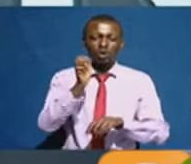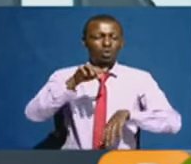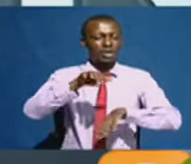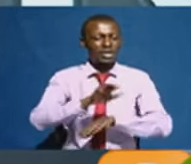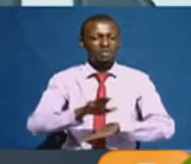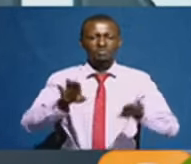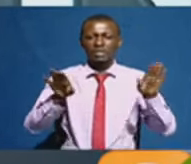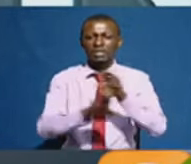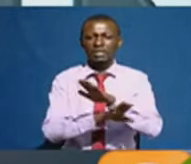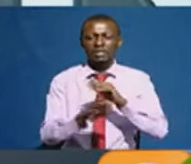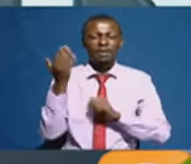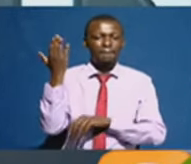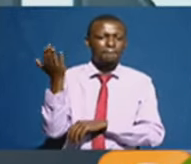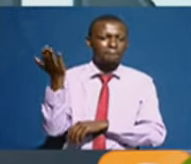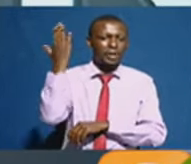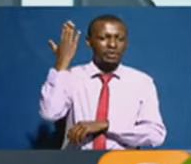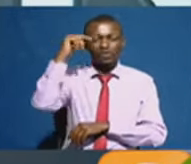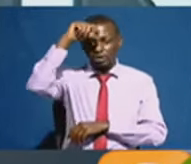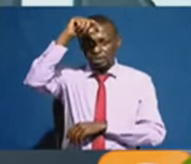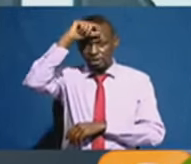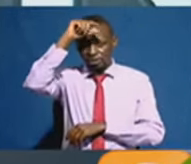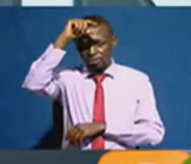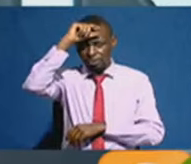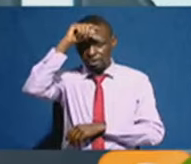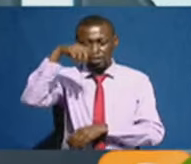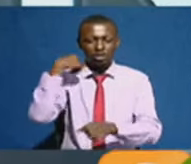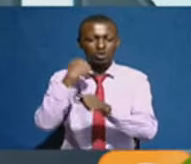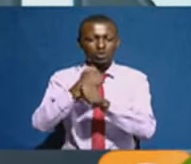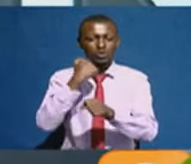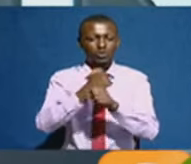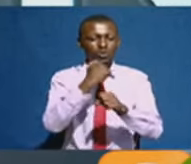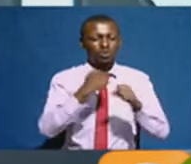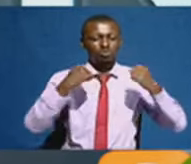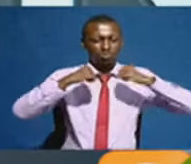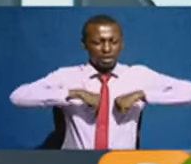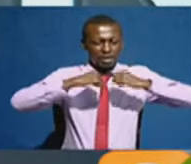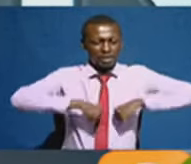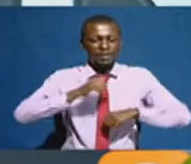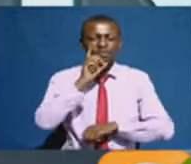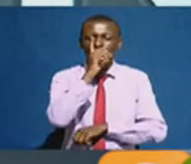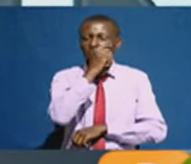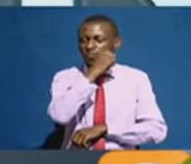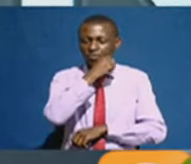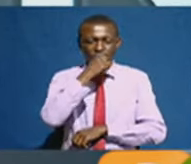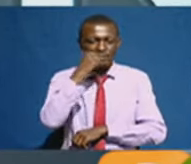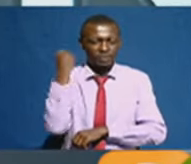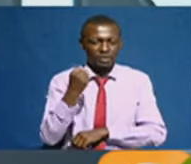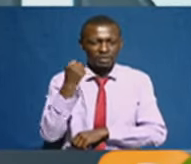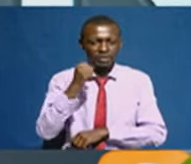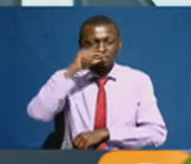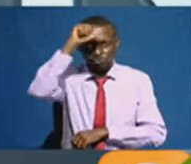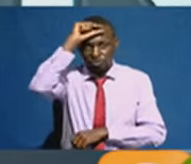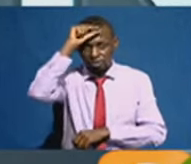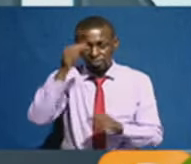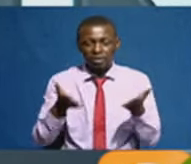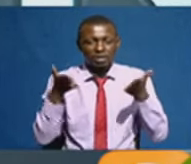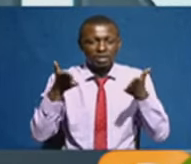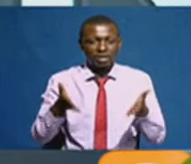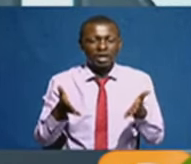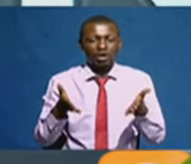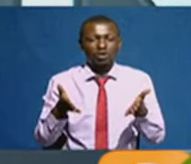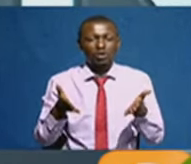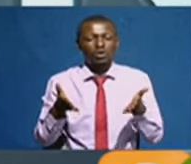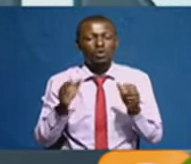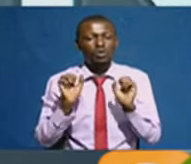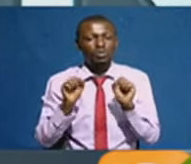that the previous administration had ever gotten into. And the subsequent administration would then disown